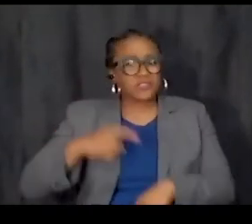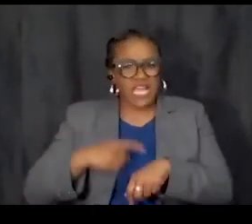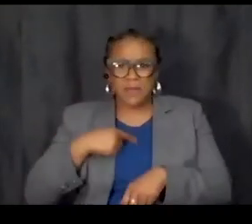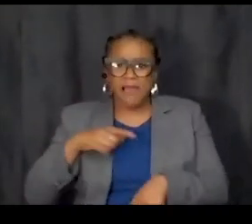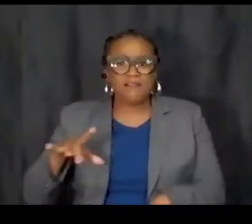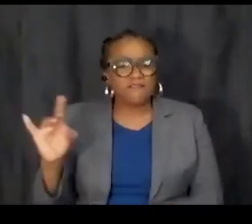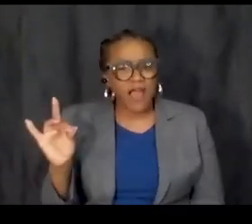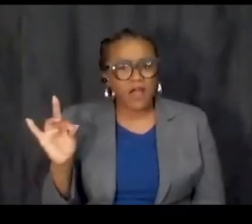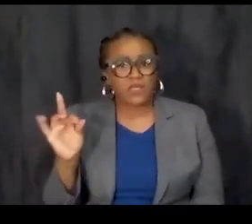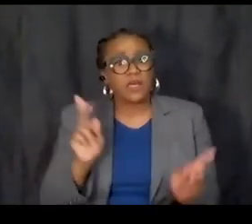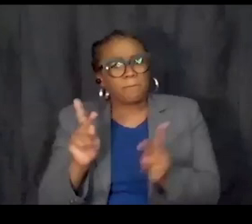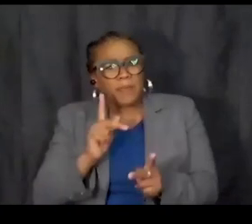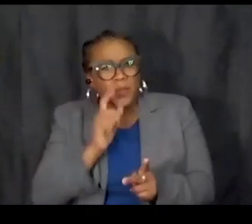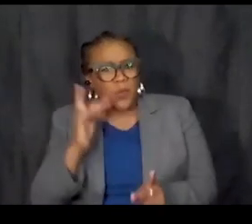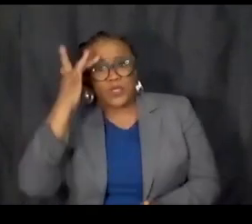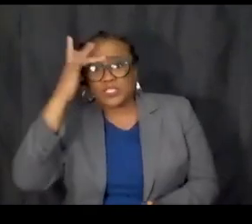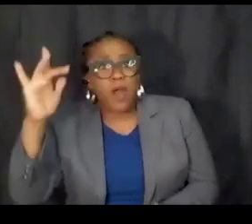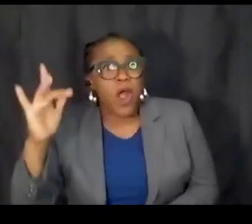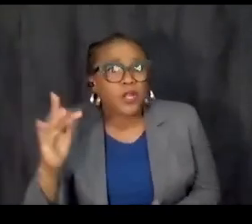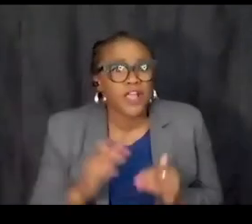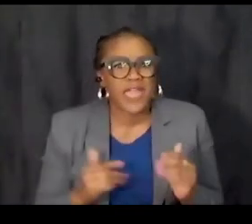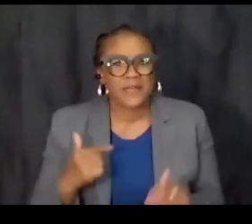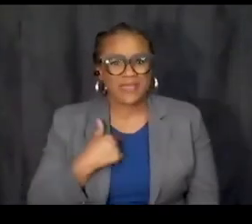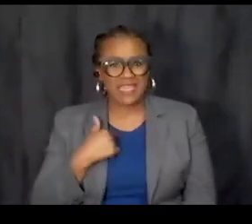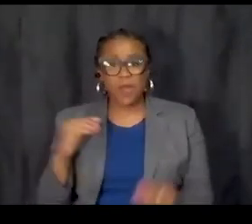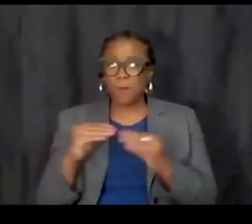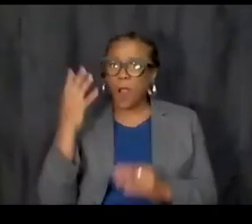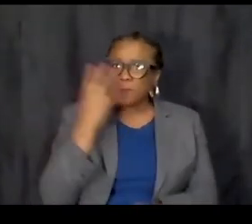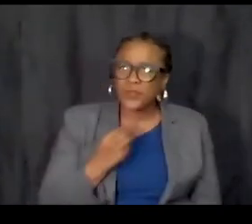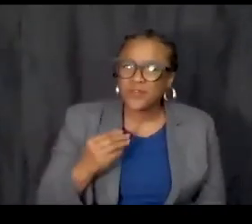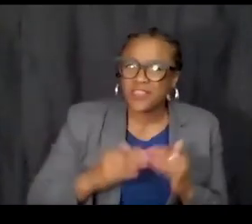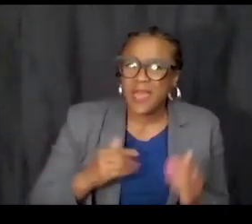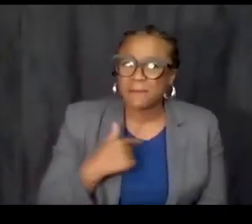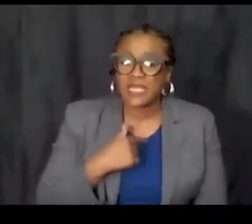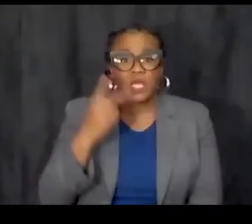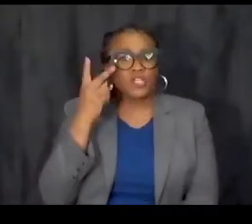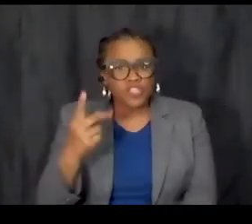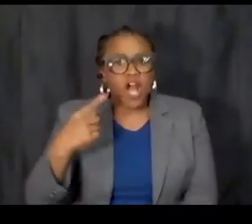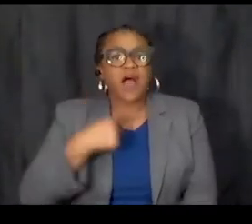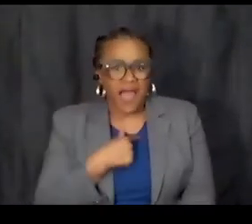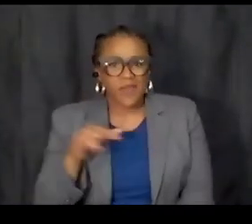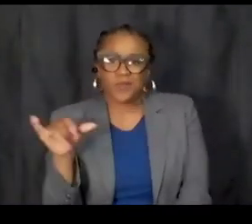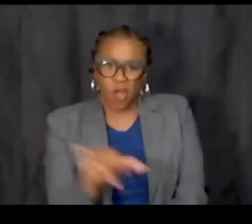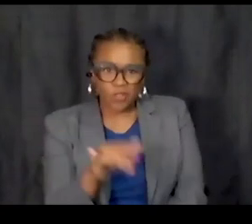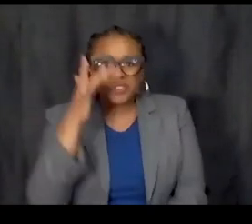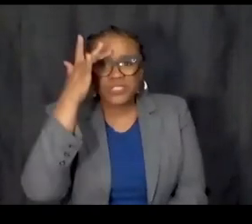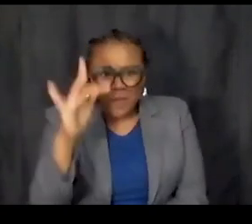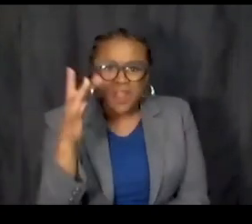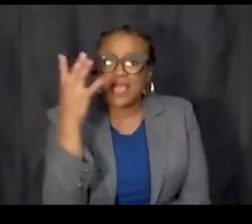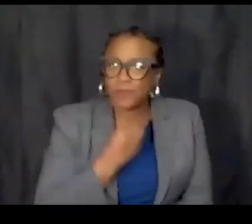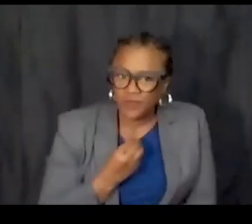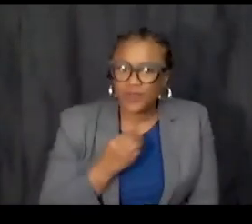than me, more beautiful than me, who saw that I was also smart and beautiful enough to be among